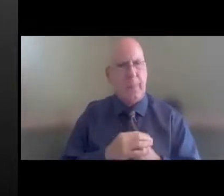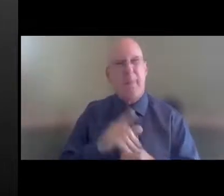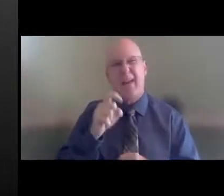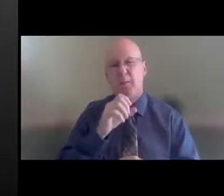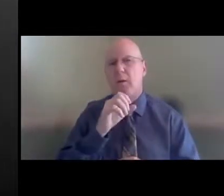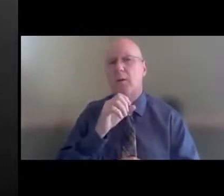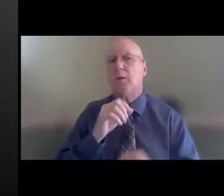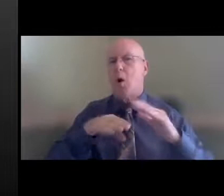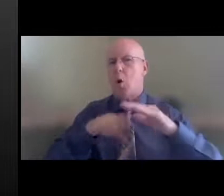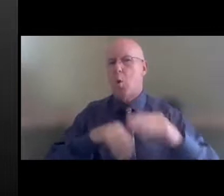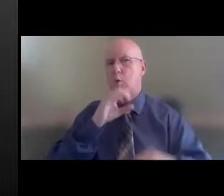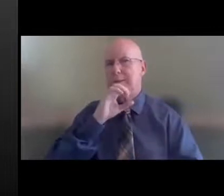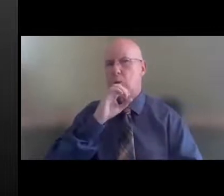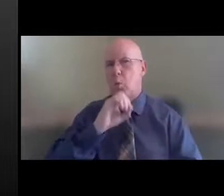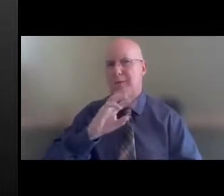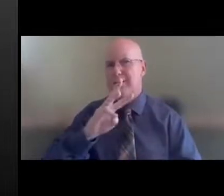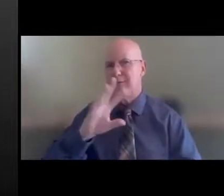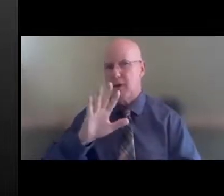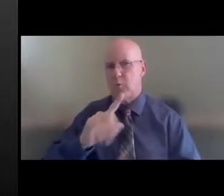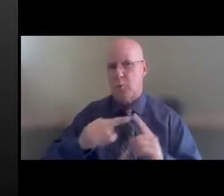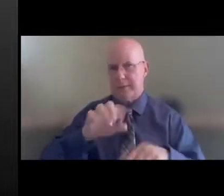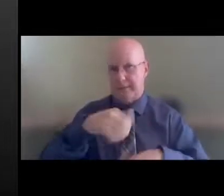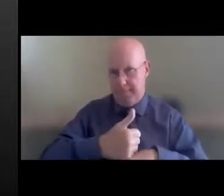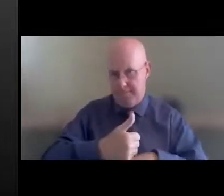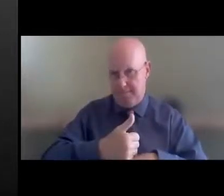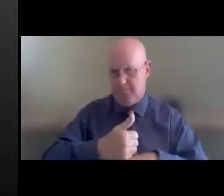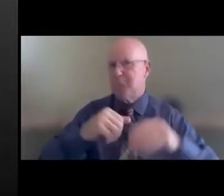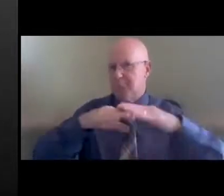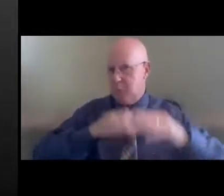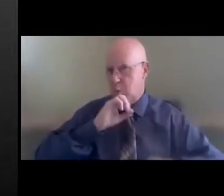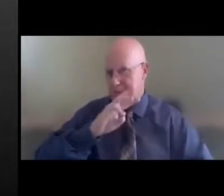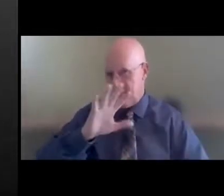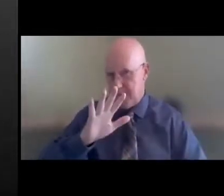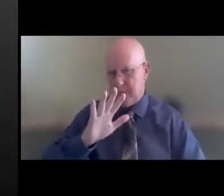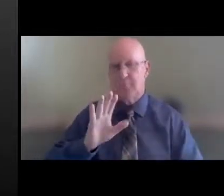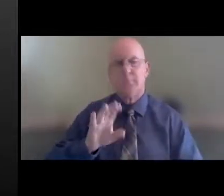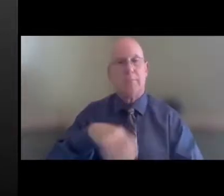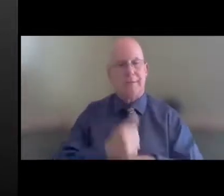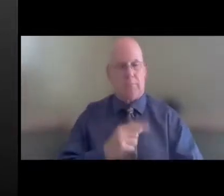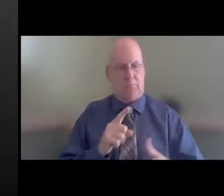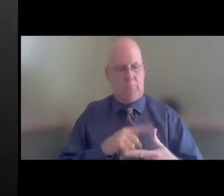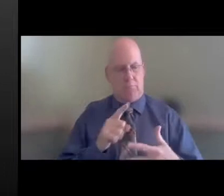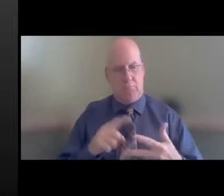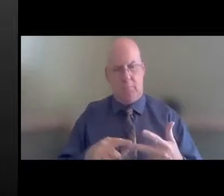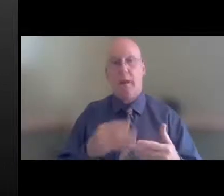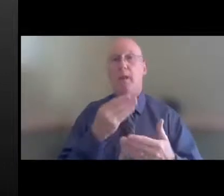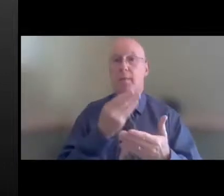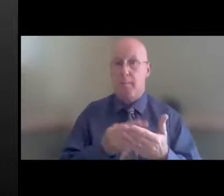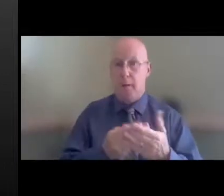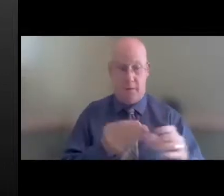the age of 65 when they set it up. And so establishing one of these trusts, the funds are then